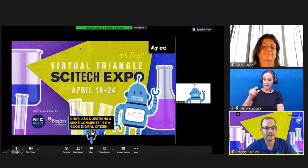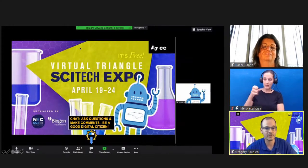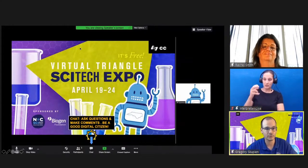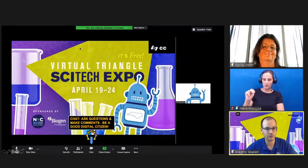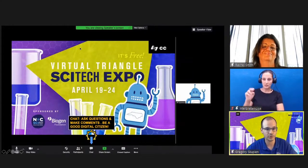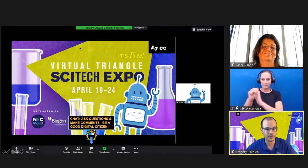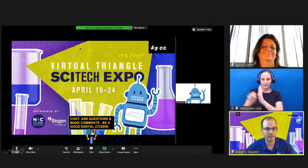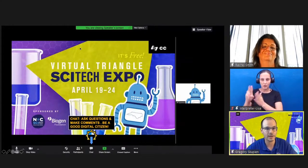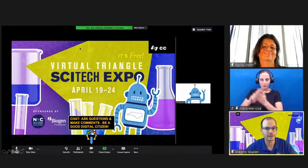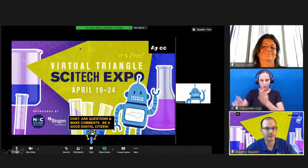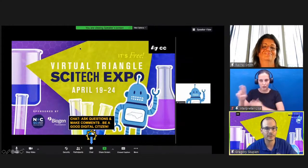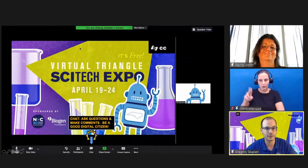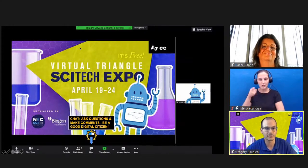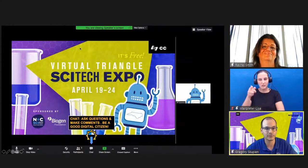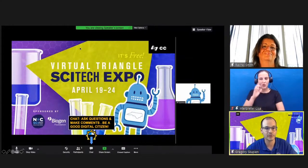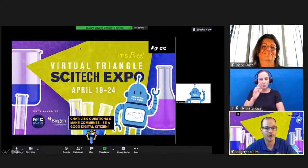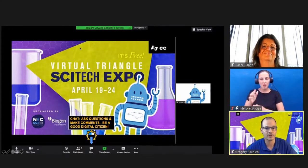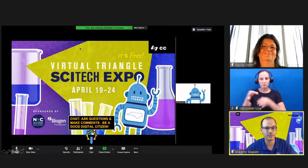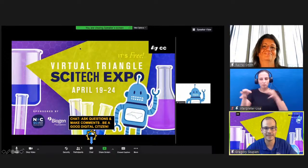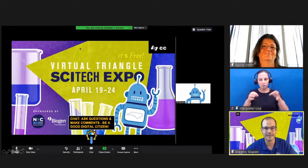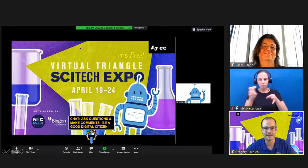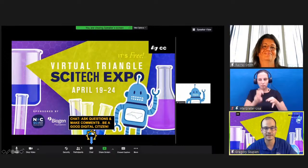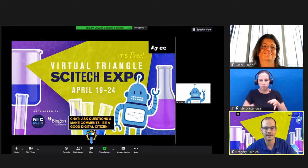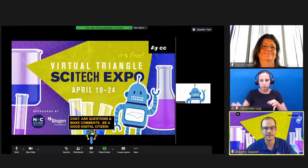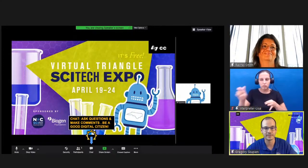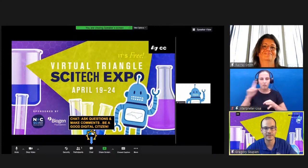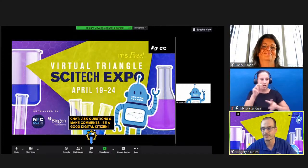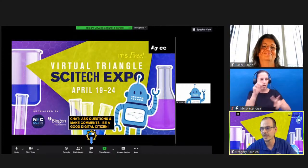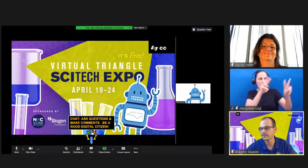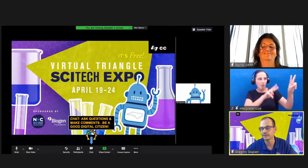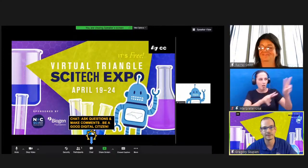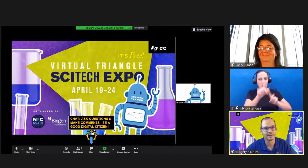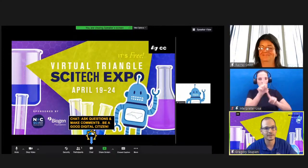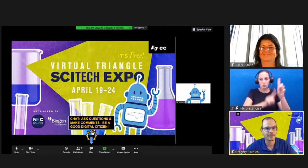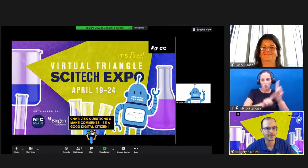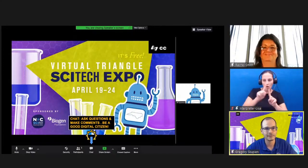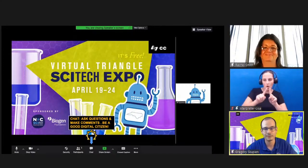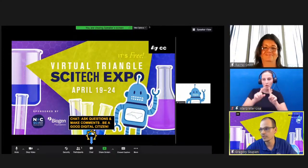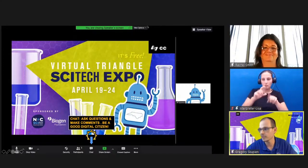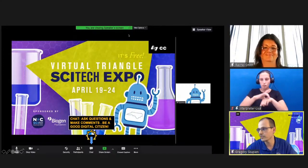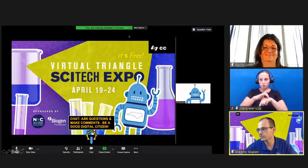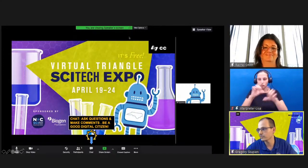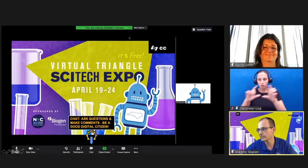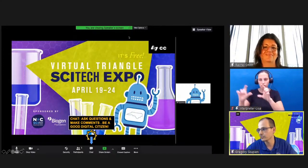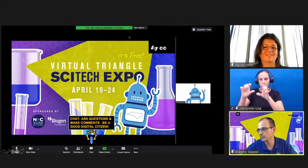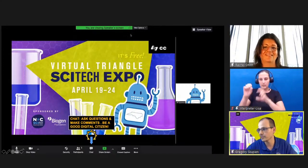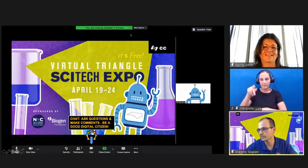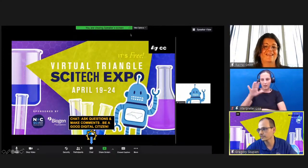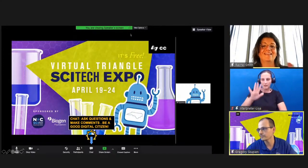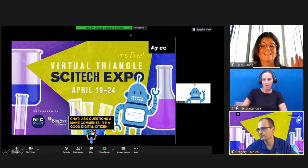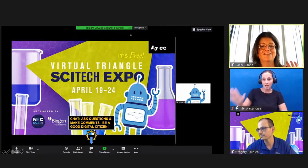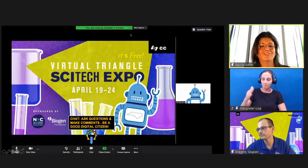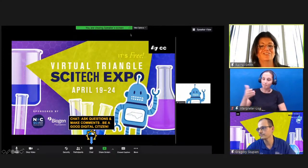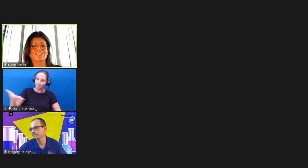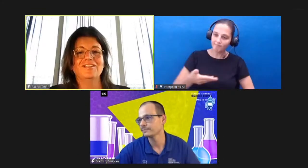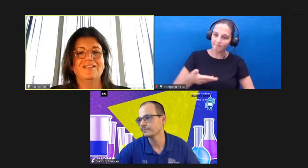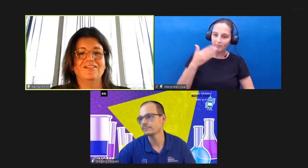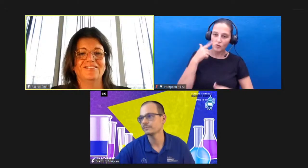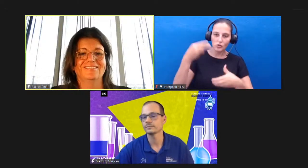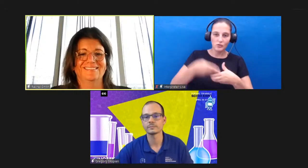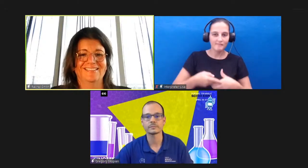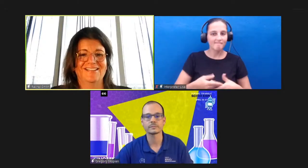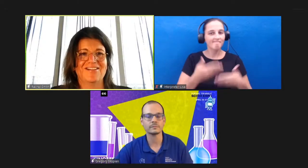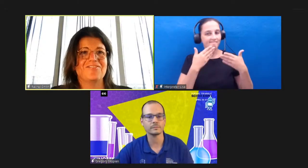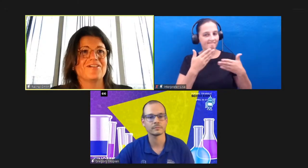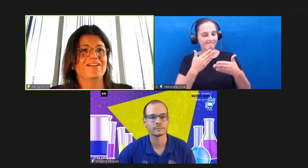us on a virtual journey to observe stars, planets, and the space beyond. Welcome, Rachel. Thanks for joining us. Thank you. Great to be